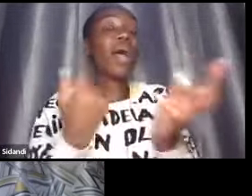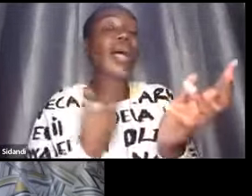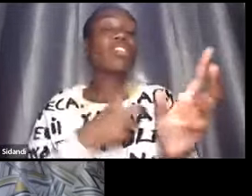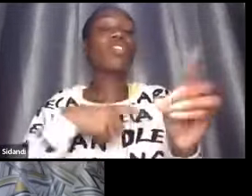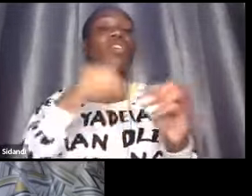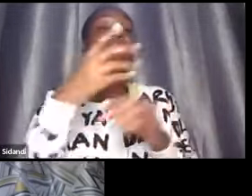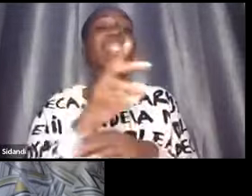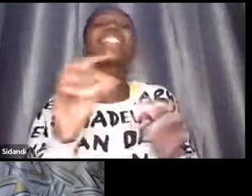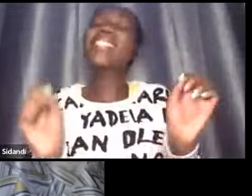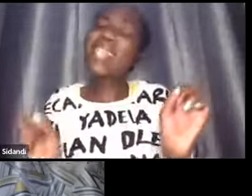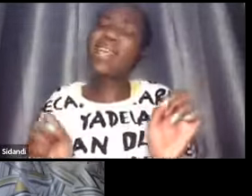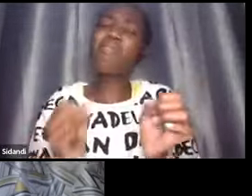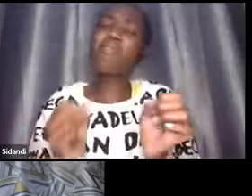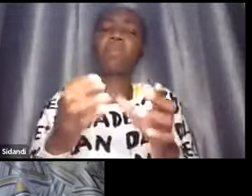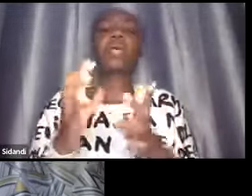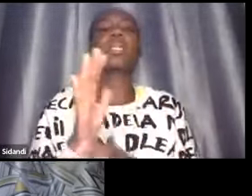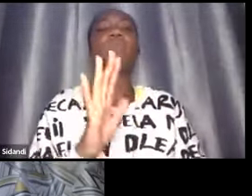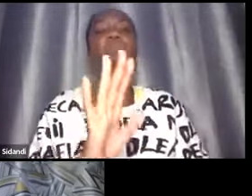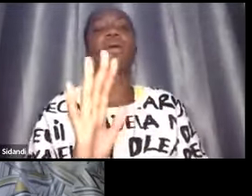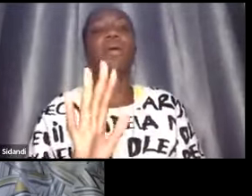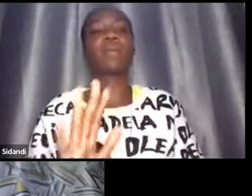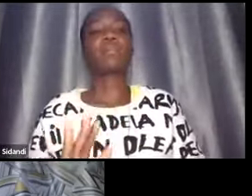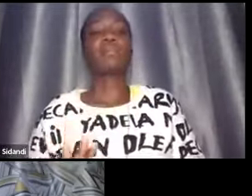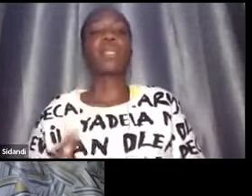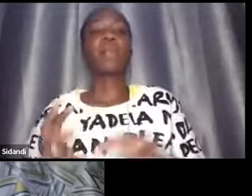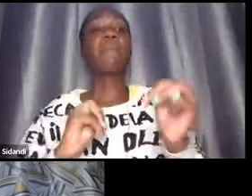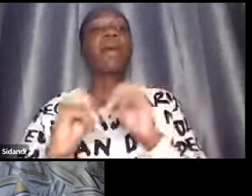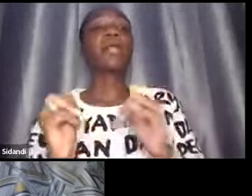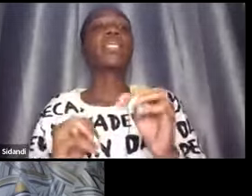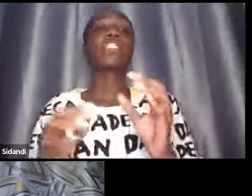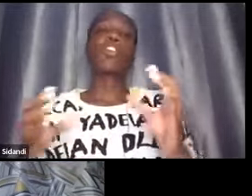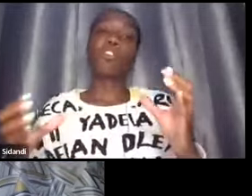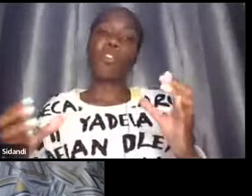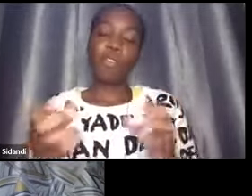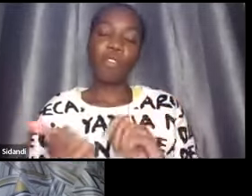your employees' livelihood by managing conflict strategically at the workplace.